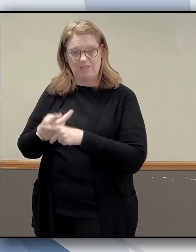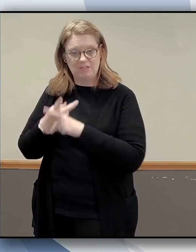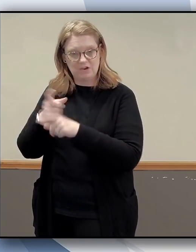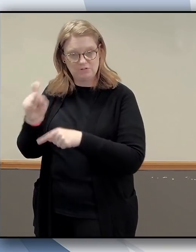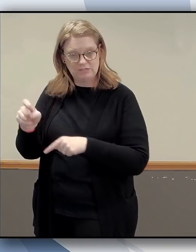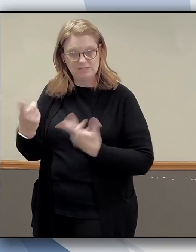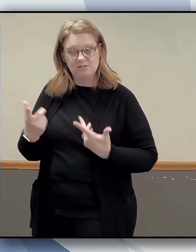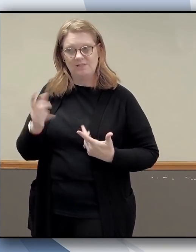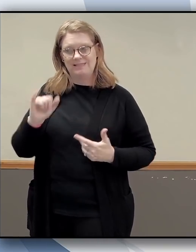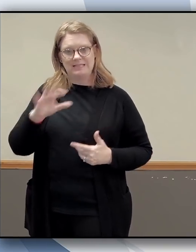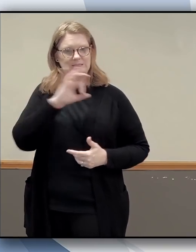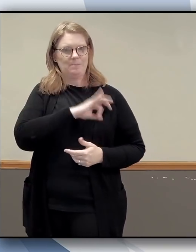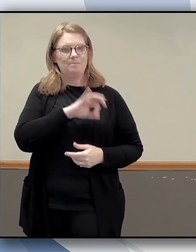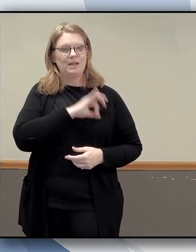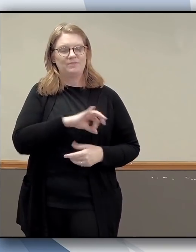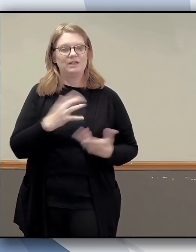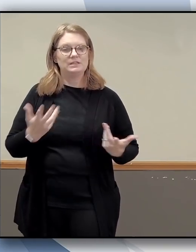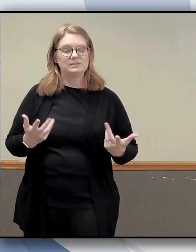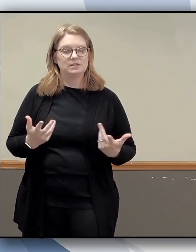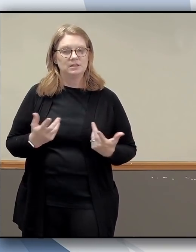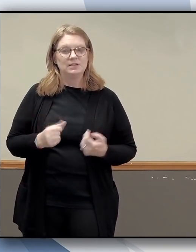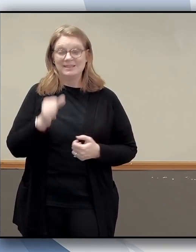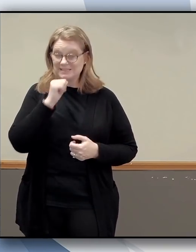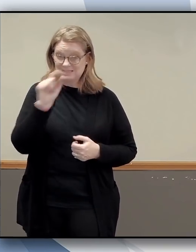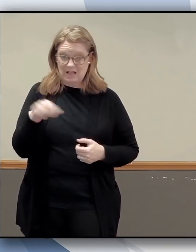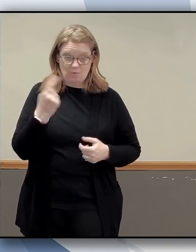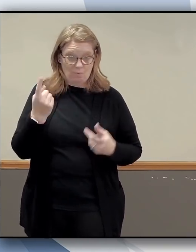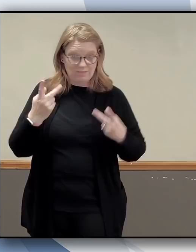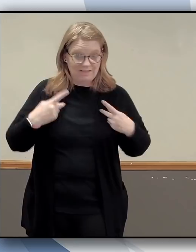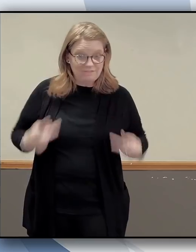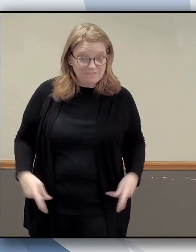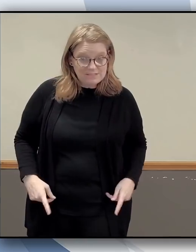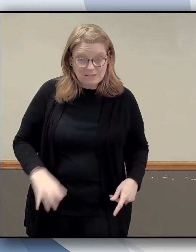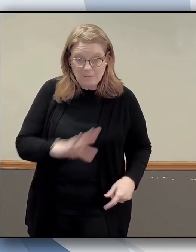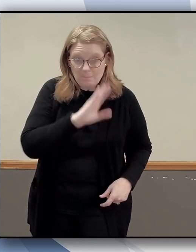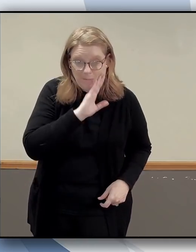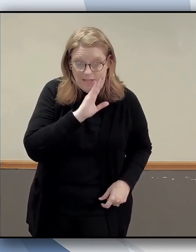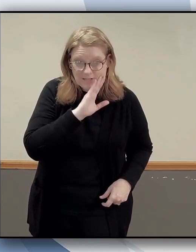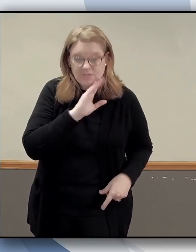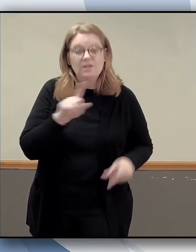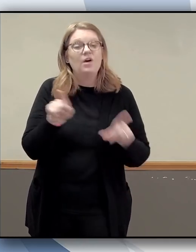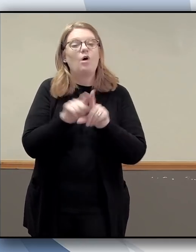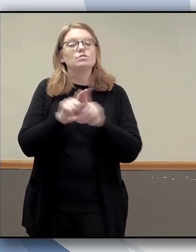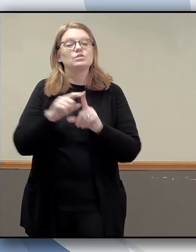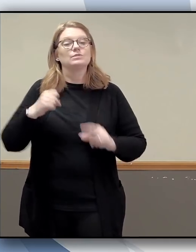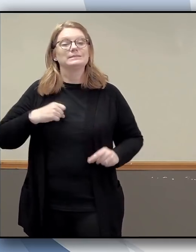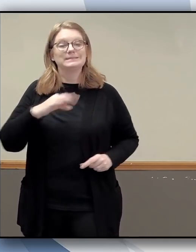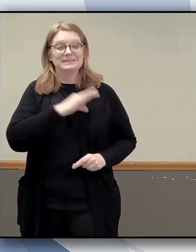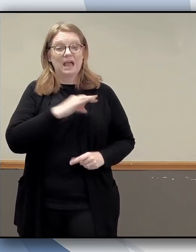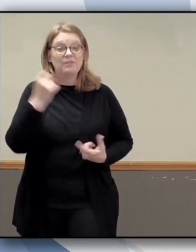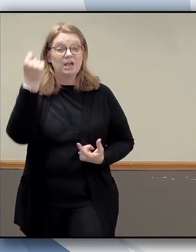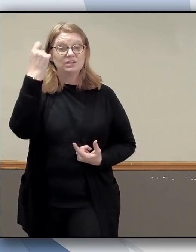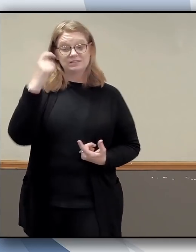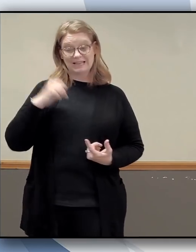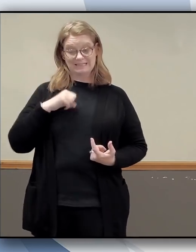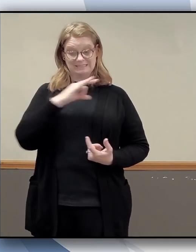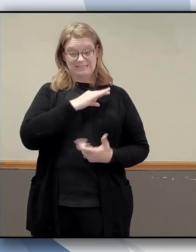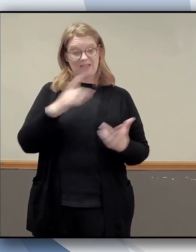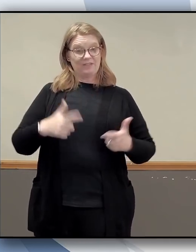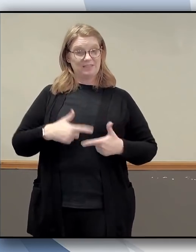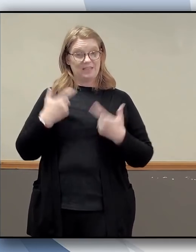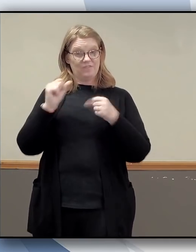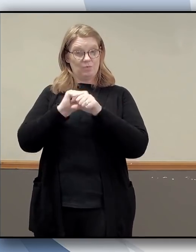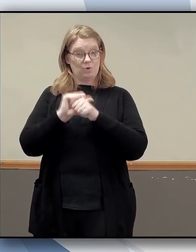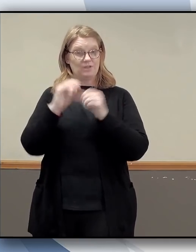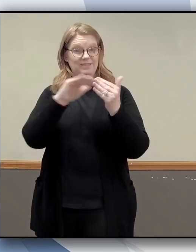healthcare. But one of the constraints, it's not just physical beds, it's staffing. Staffing, they live in the community, they work in the community. We need to